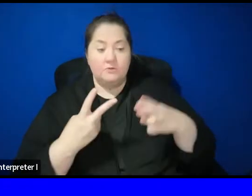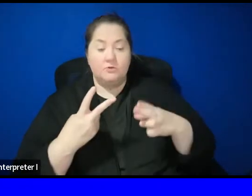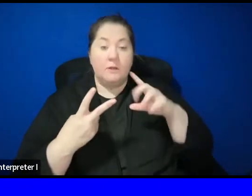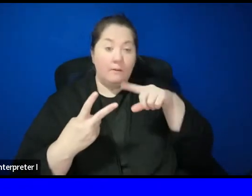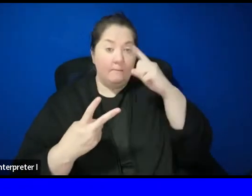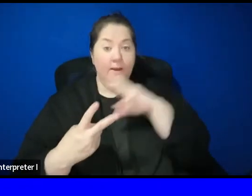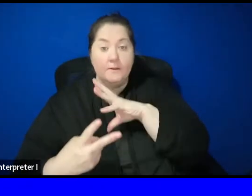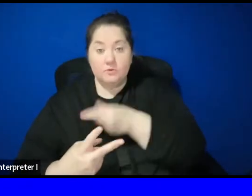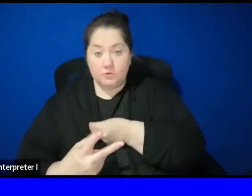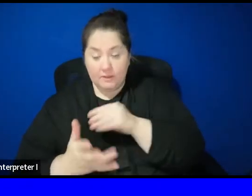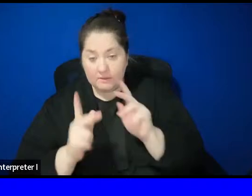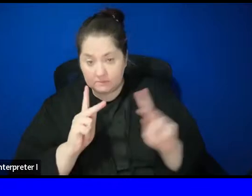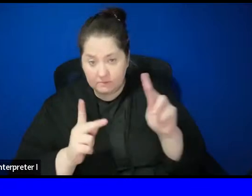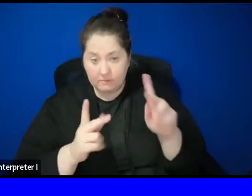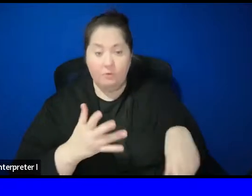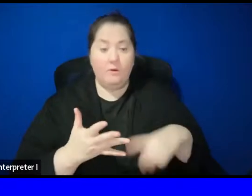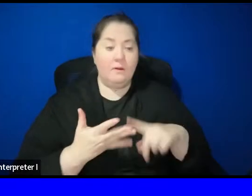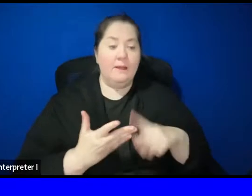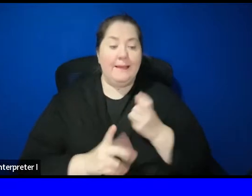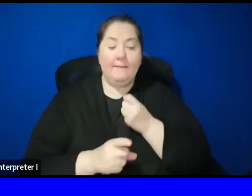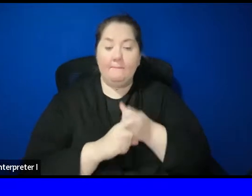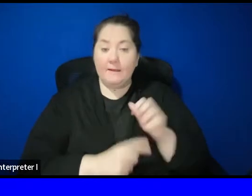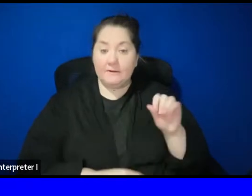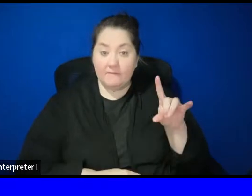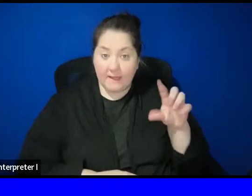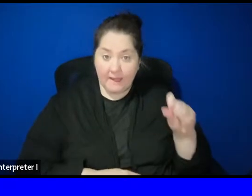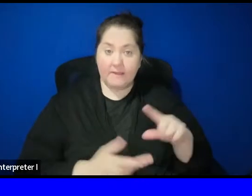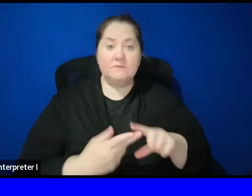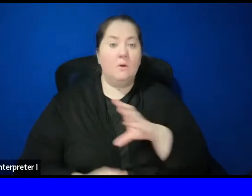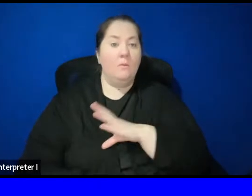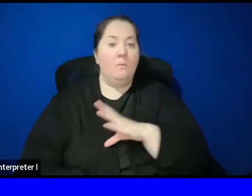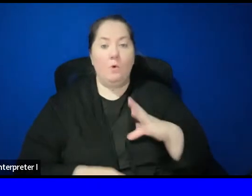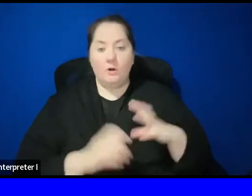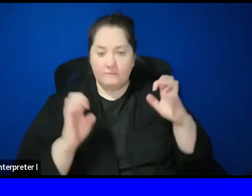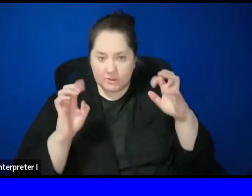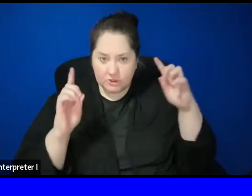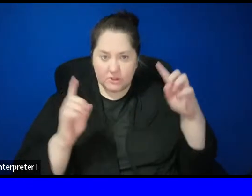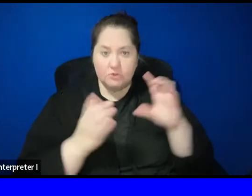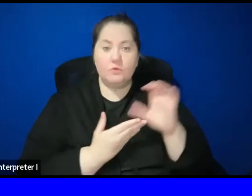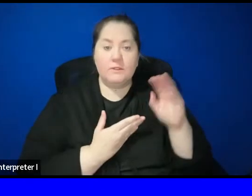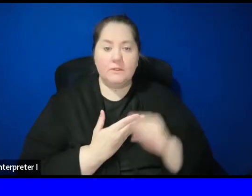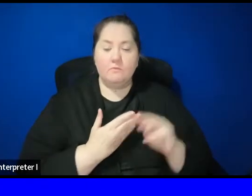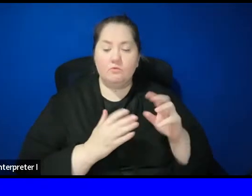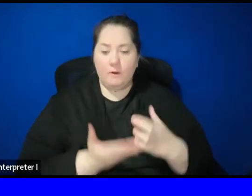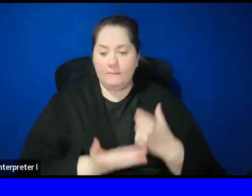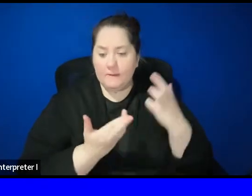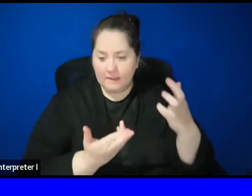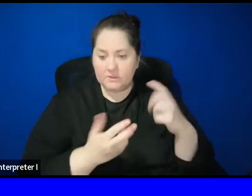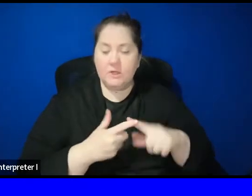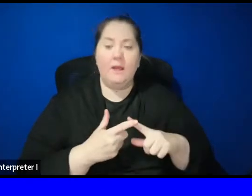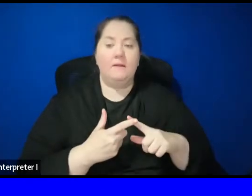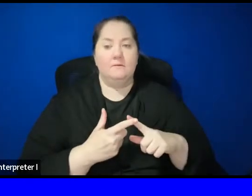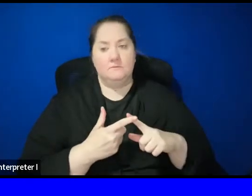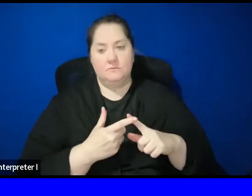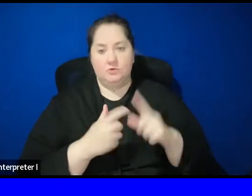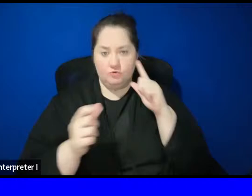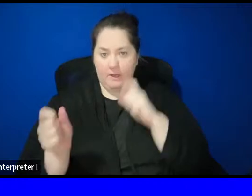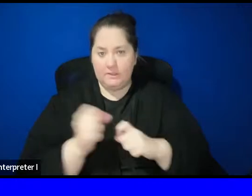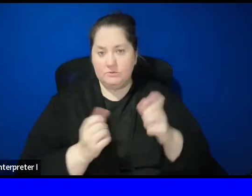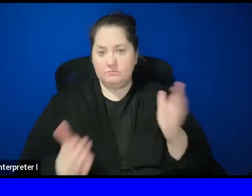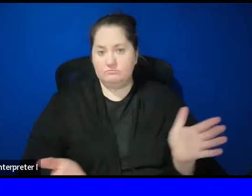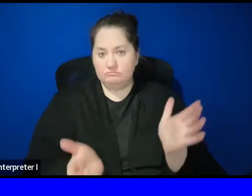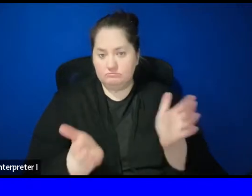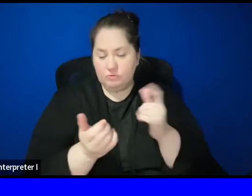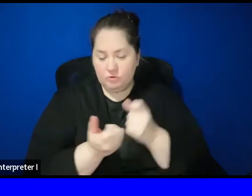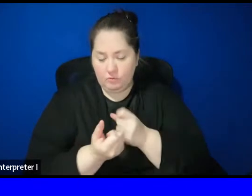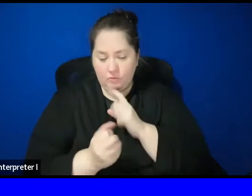in DC, the impact of the AIDS crisis, Board of Education curriculum recommendations, and strategies for promoting the report. The office